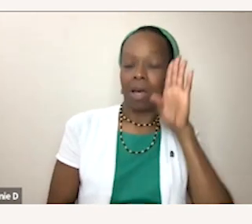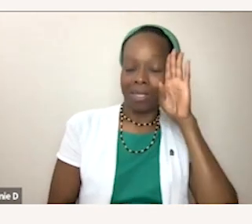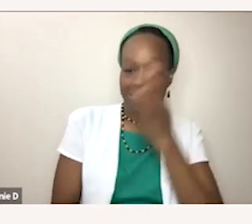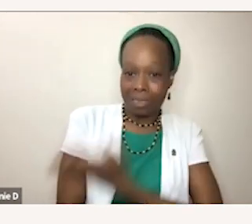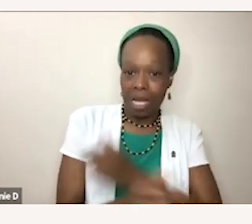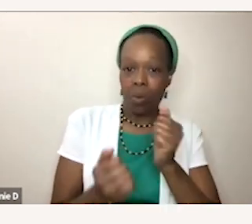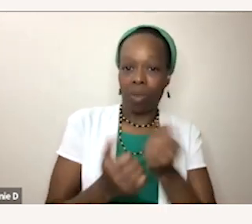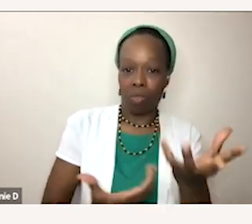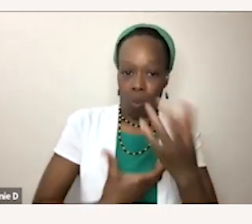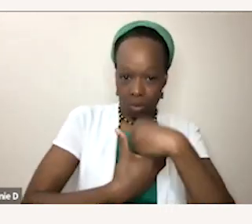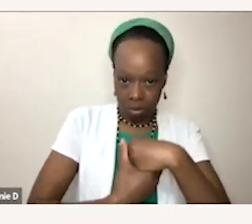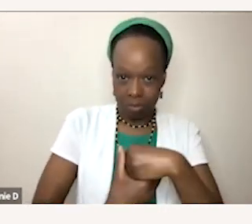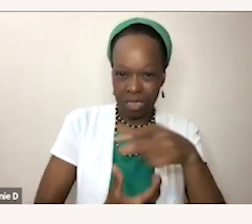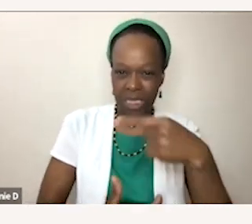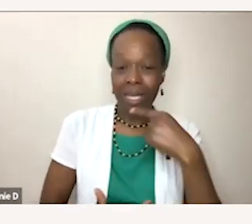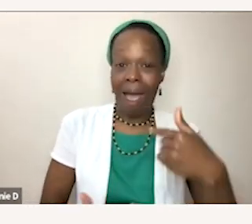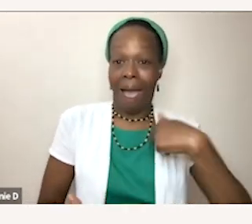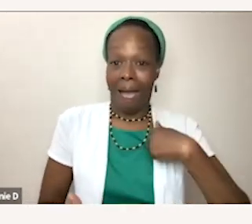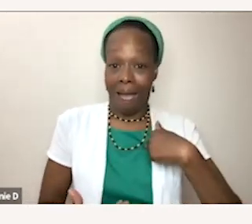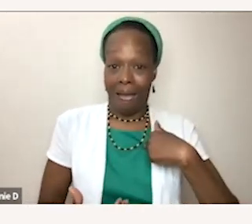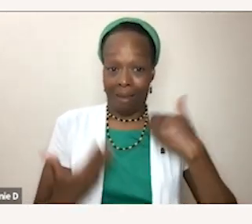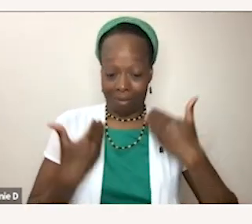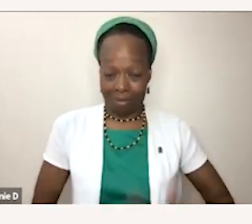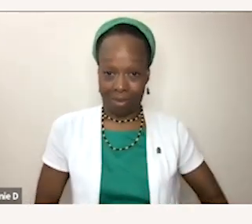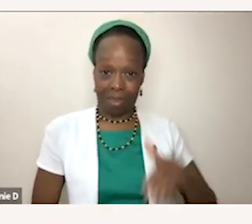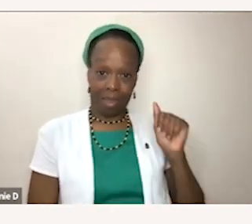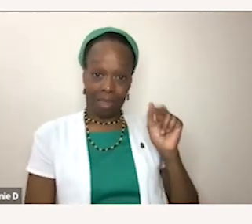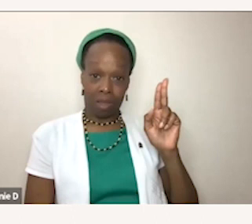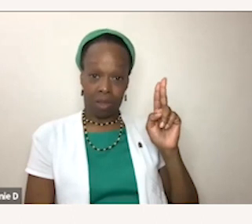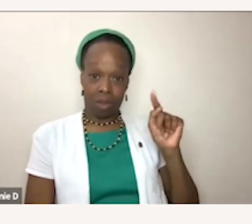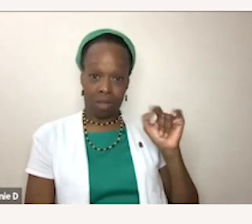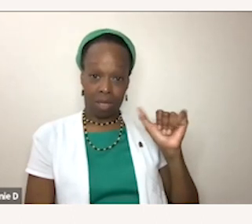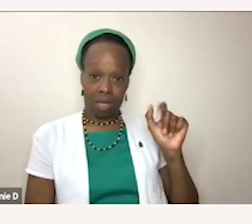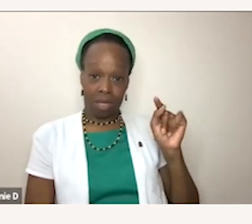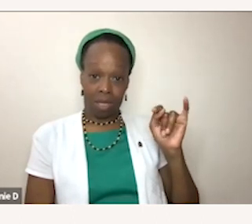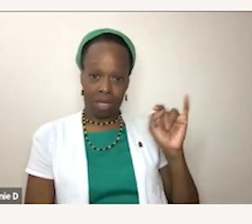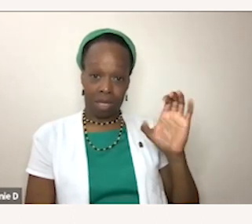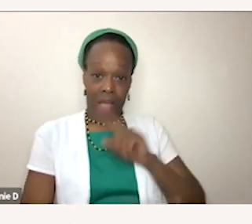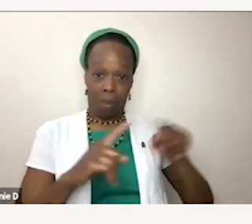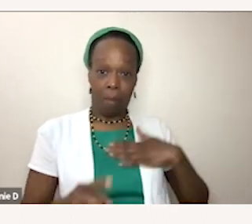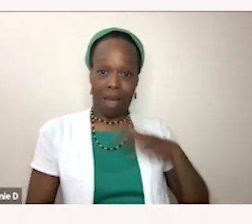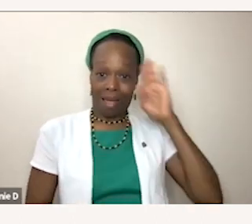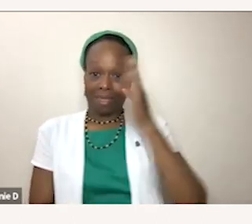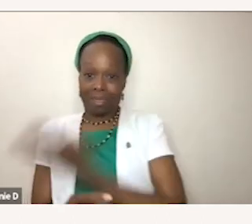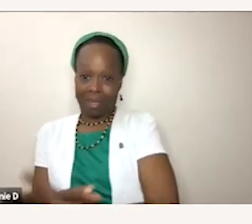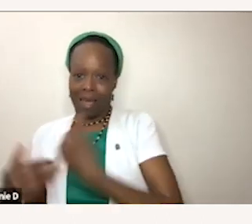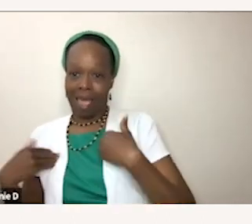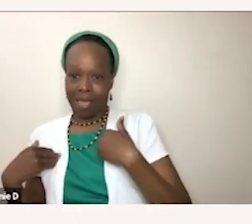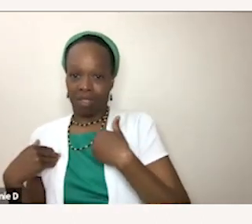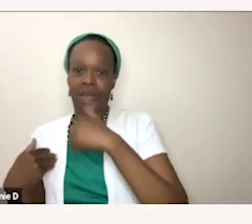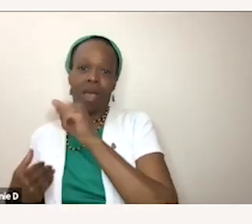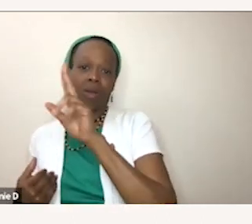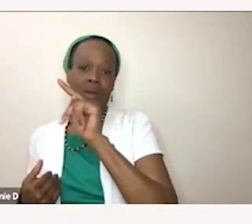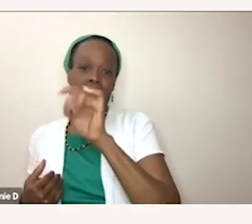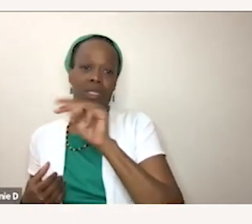I am autistic, my son has autism. So she interchangeably uses both person first and identity first language, depending